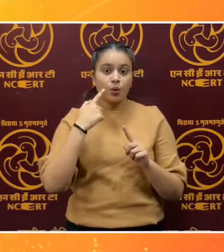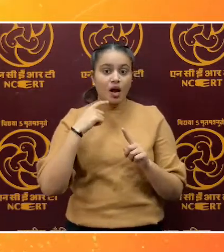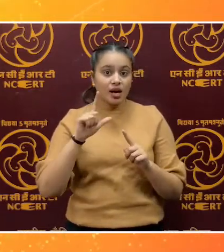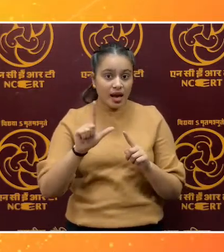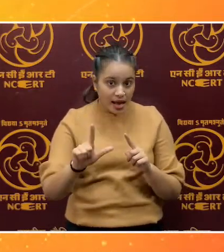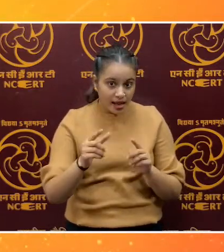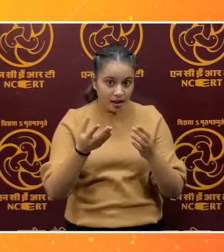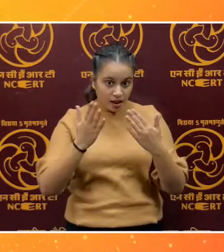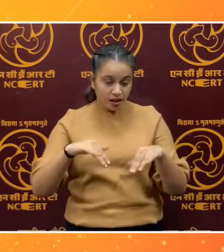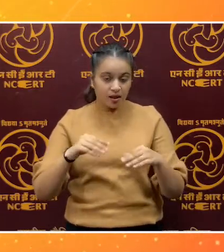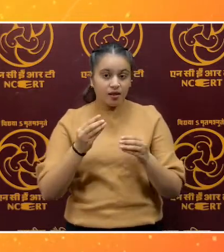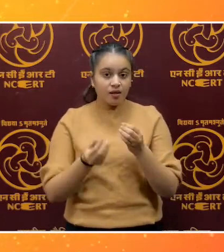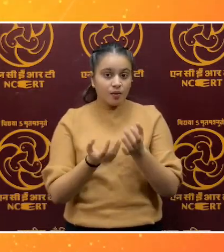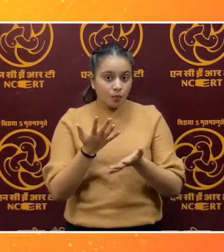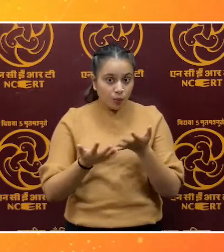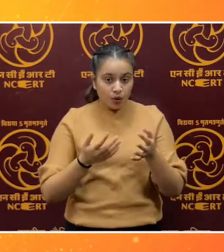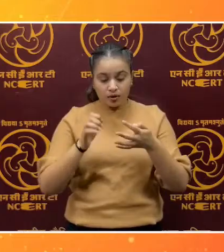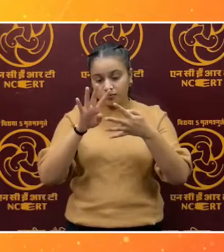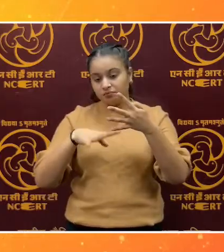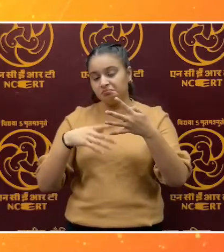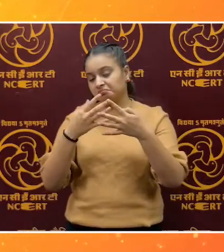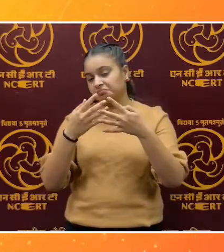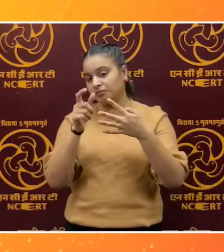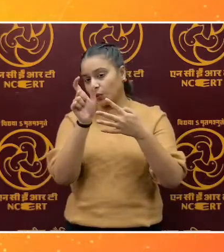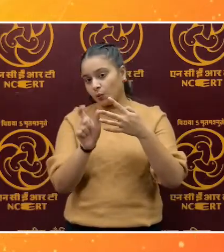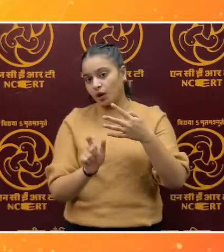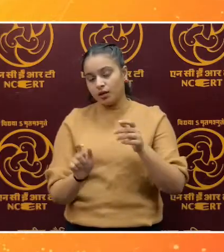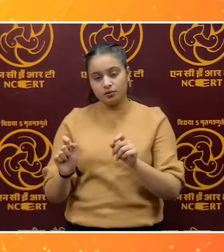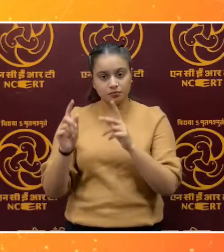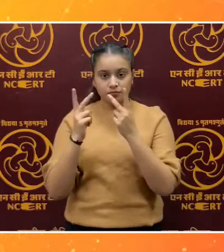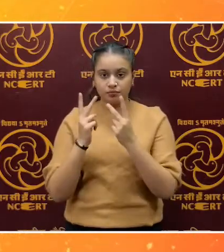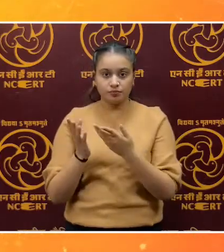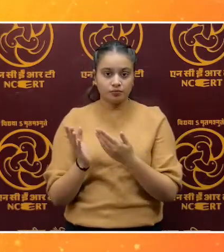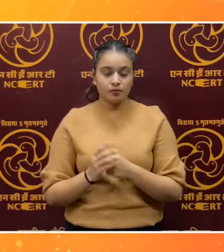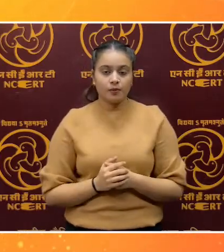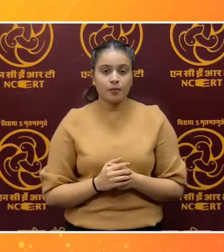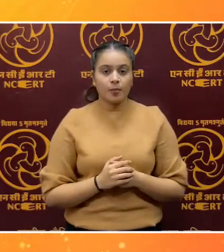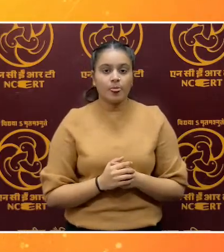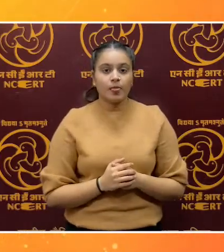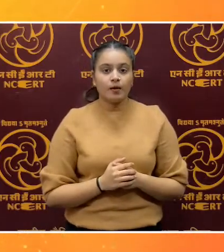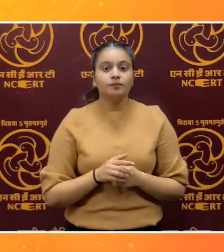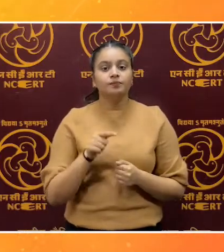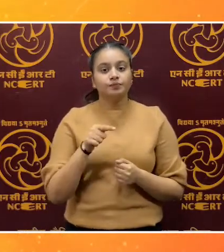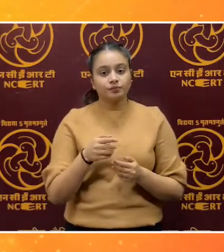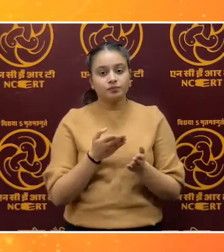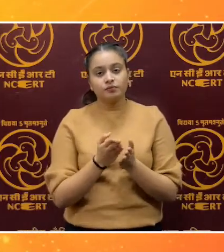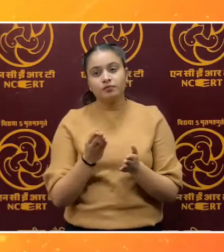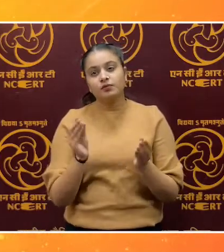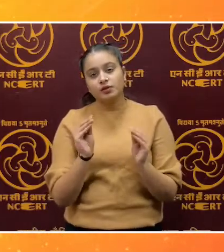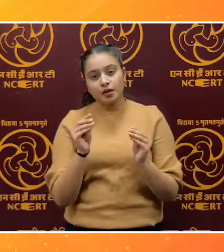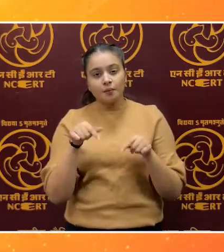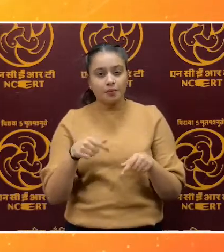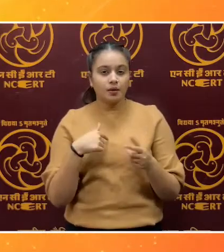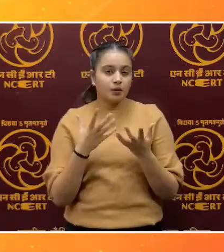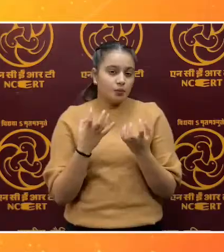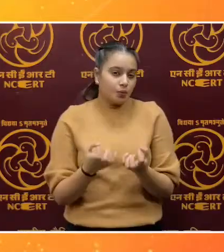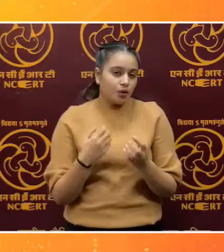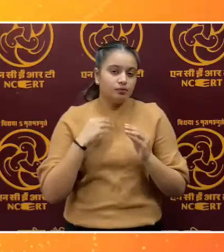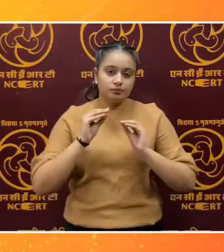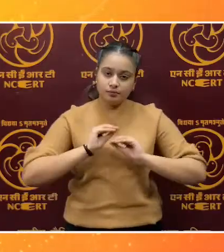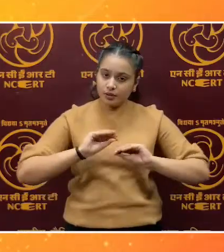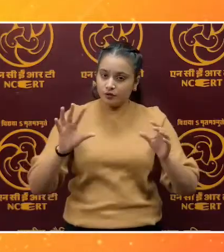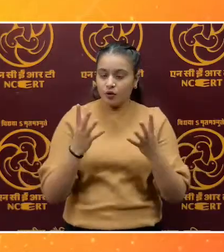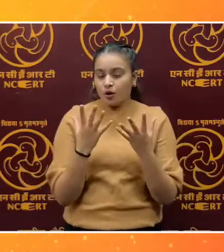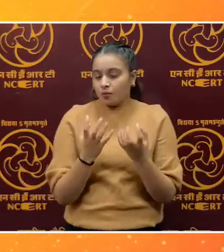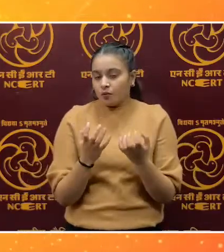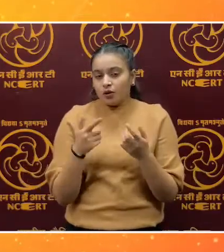boil, foil. soil, foil, coin. So that way. So this is the something which I really wanted to give it to the young